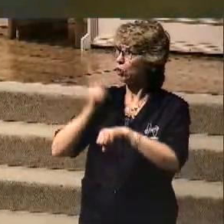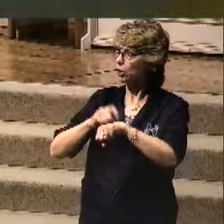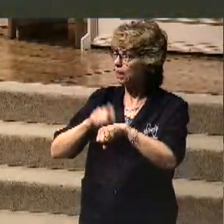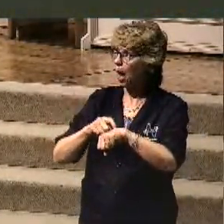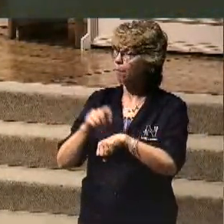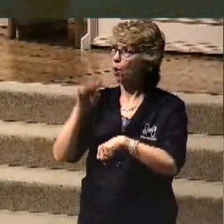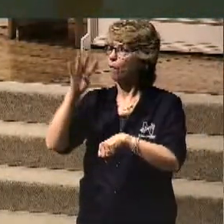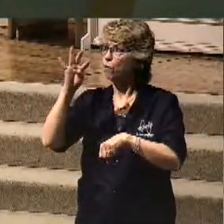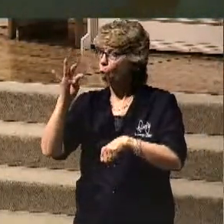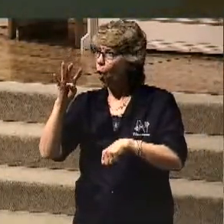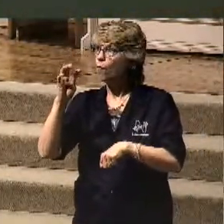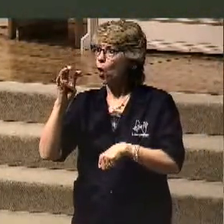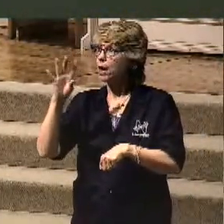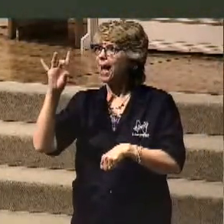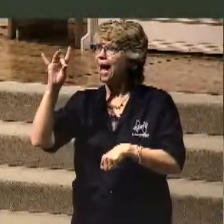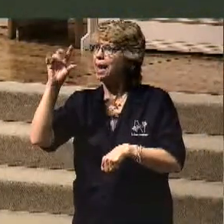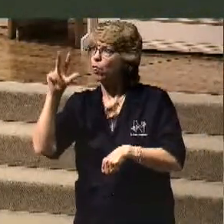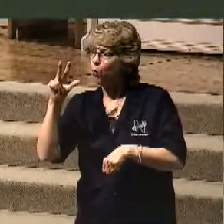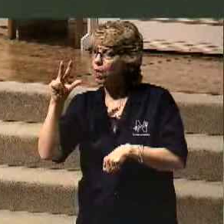not just Christians, but